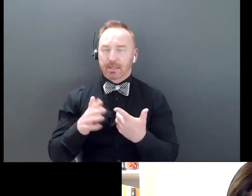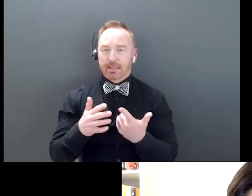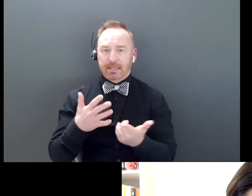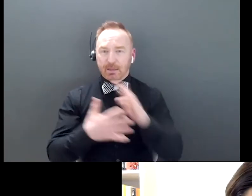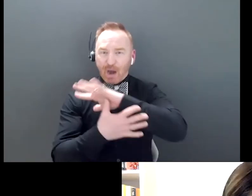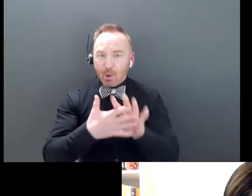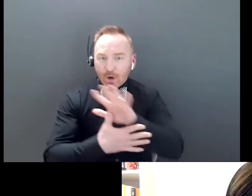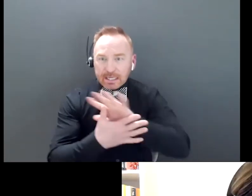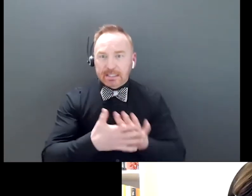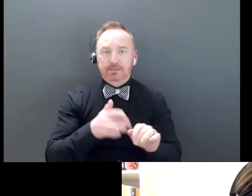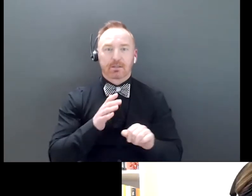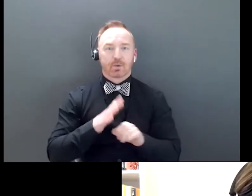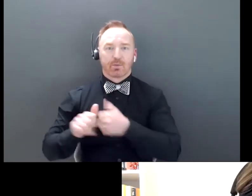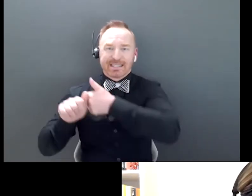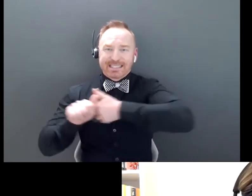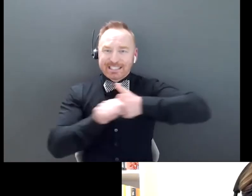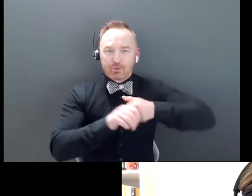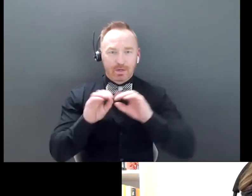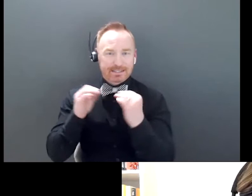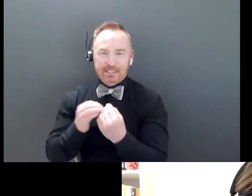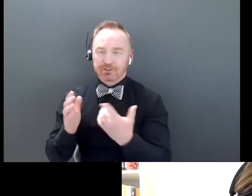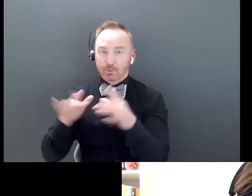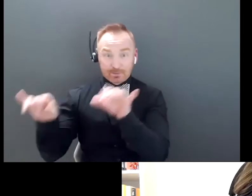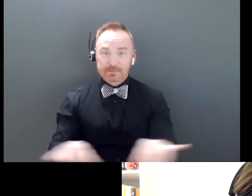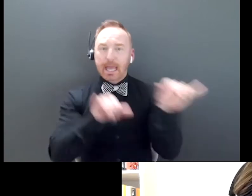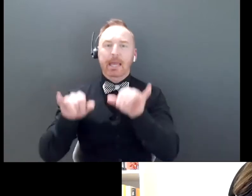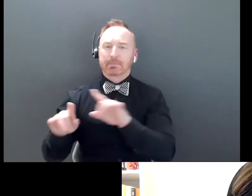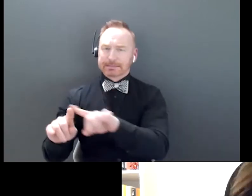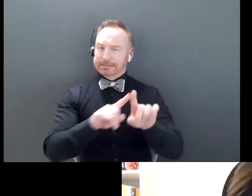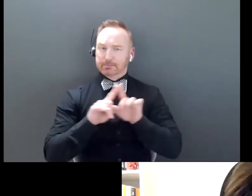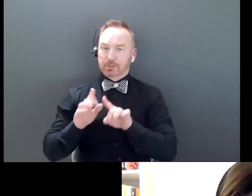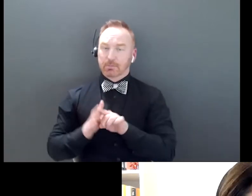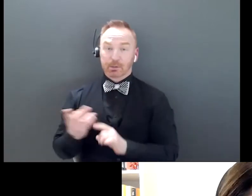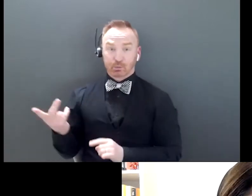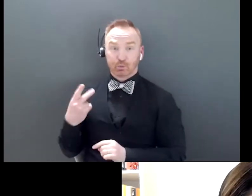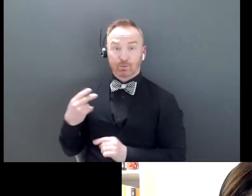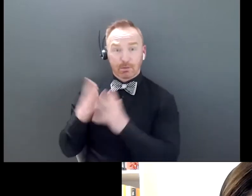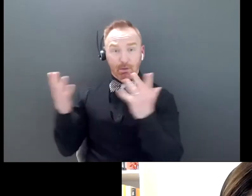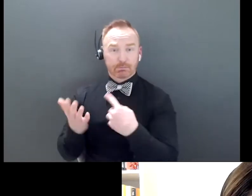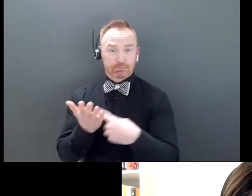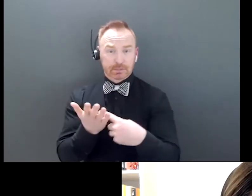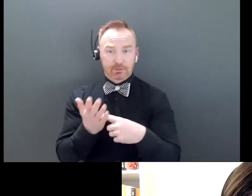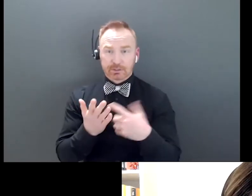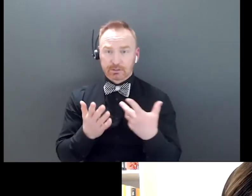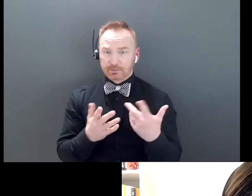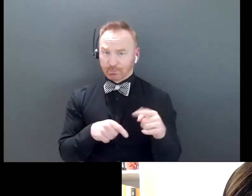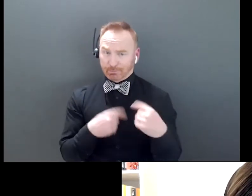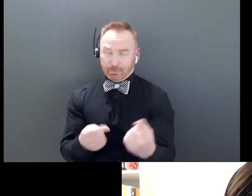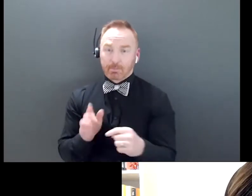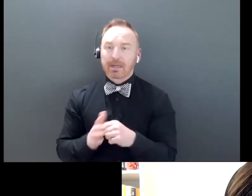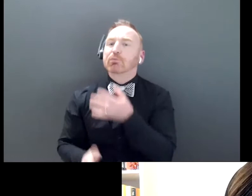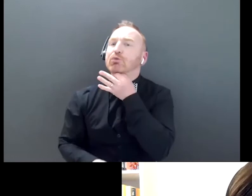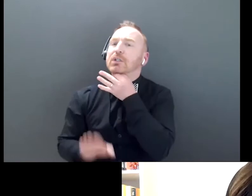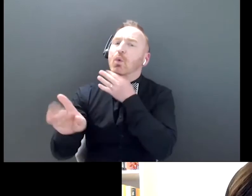big organization. Yeah. And so you and I have had a lot of conversations about this, but I'm curious to know, based on your